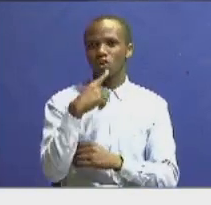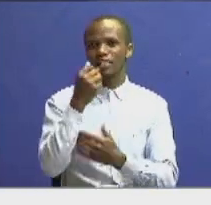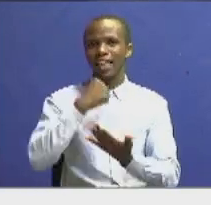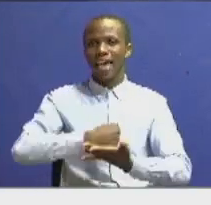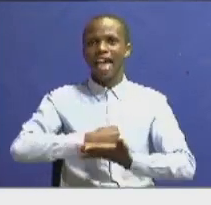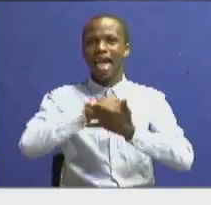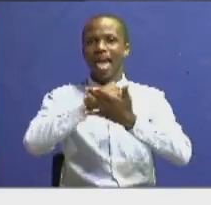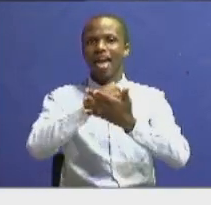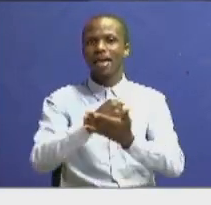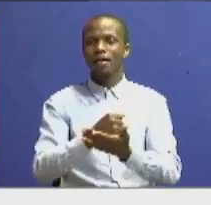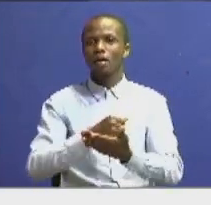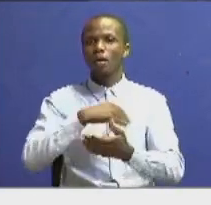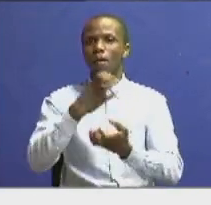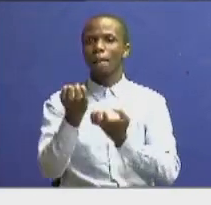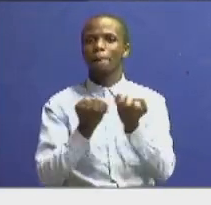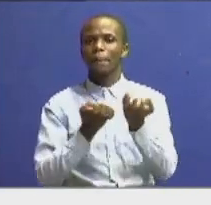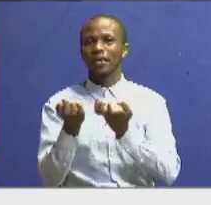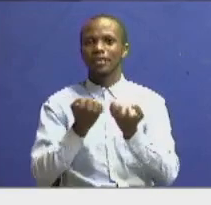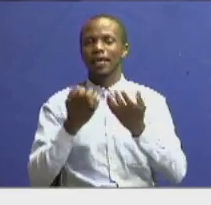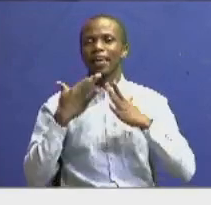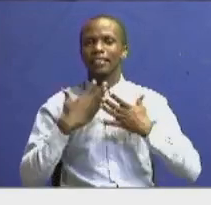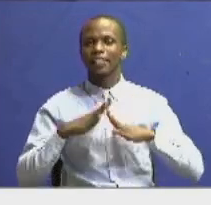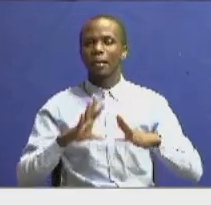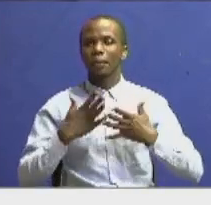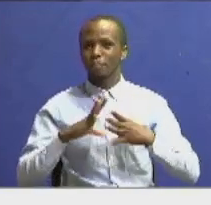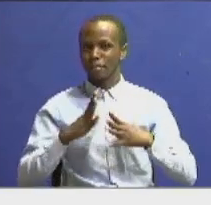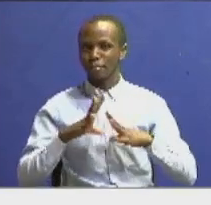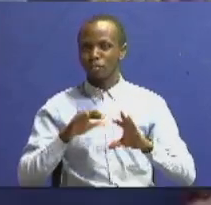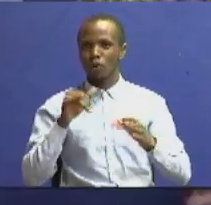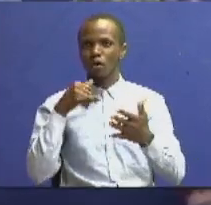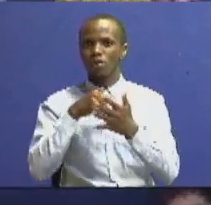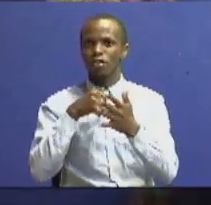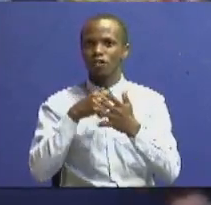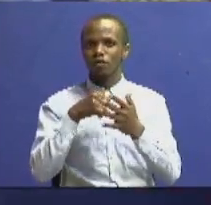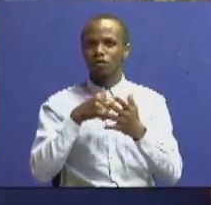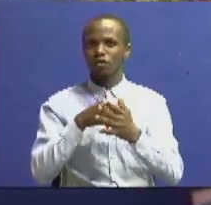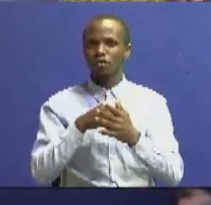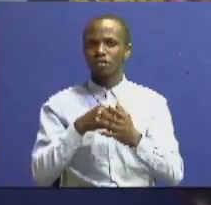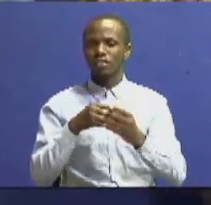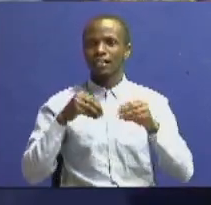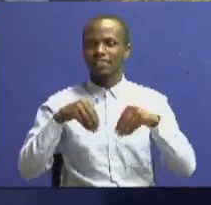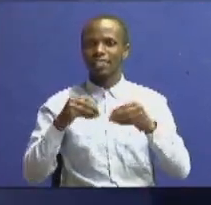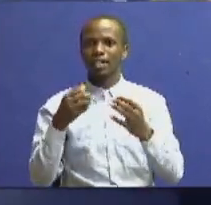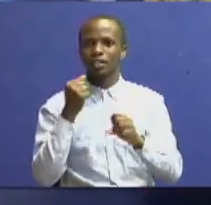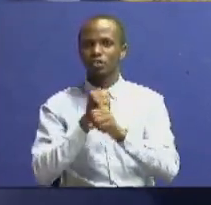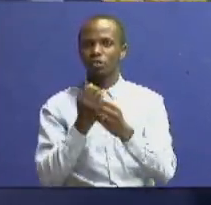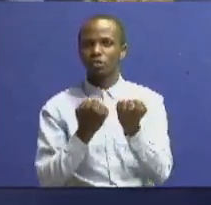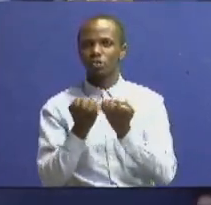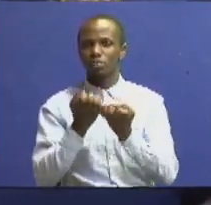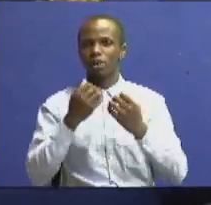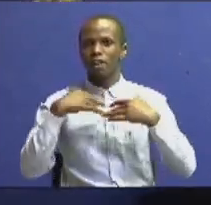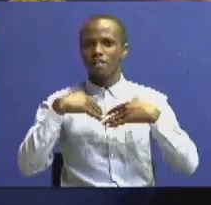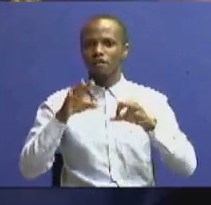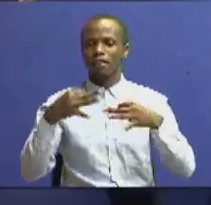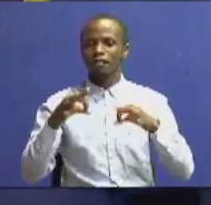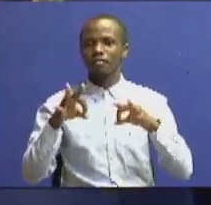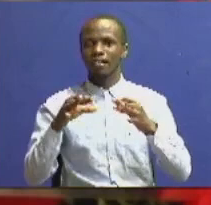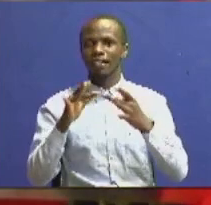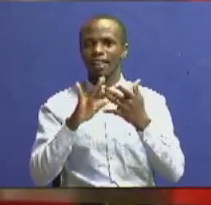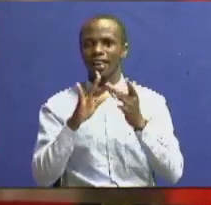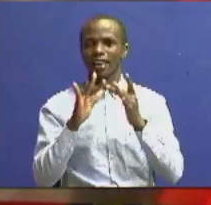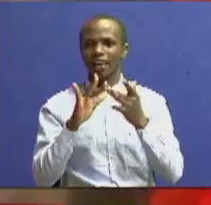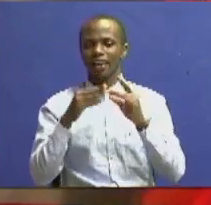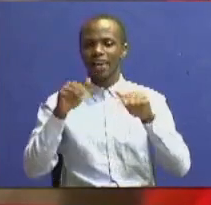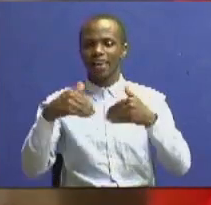micro, small and medium-sized enterprises to engage in e-commerce. The president said the free wireless network will also give